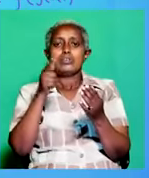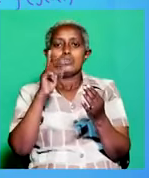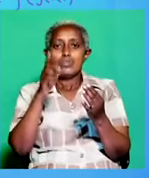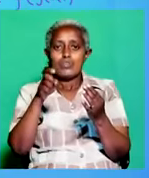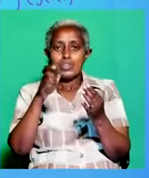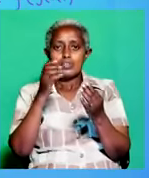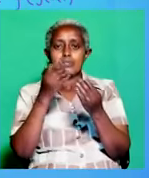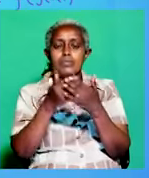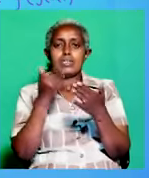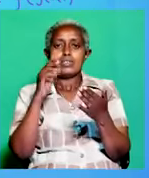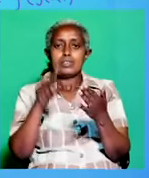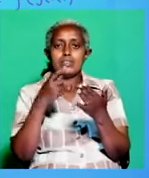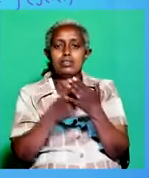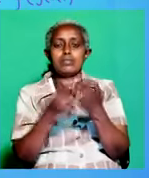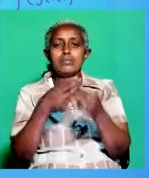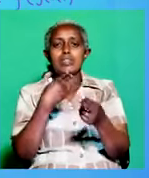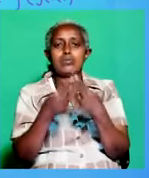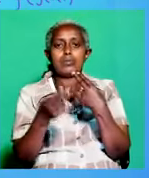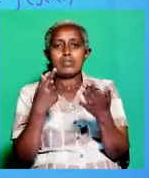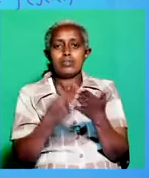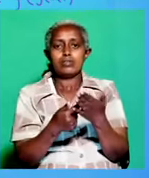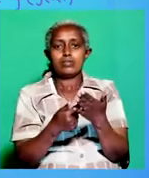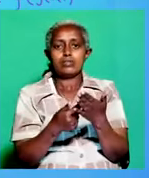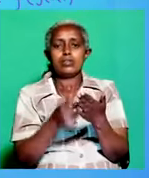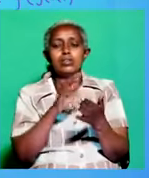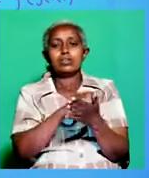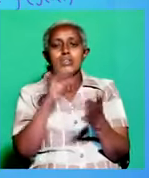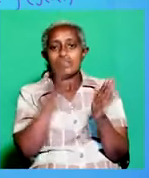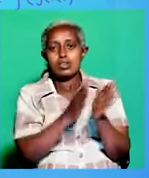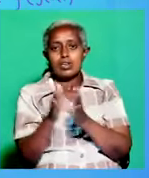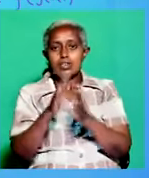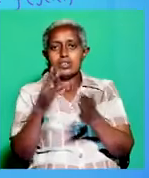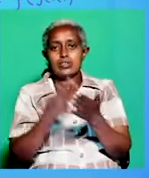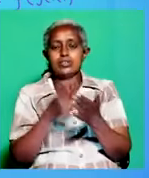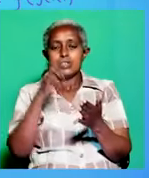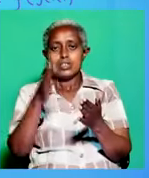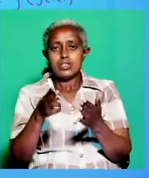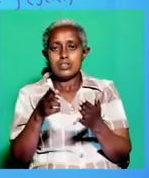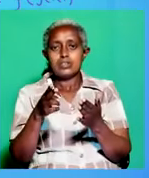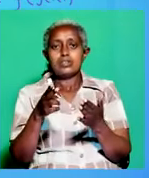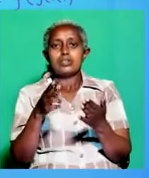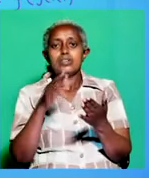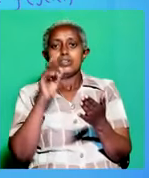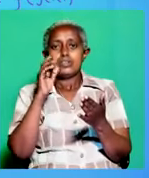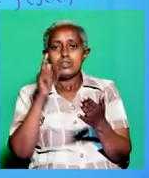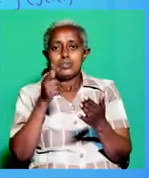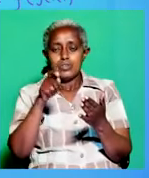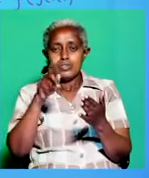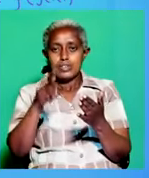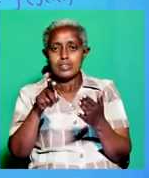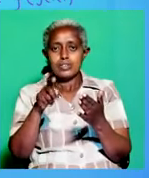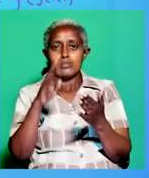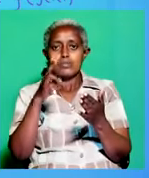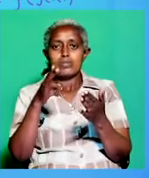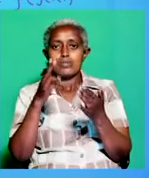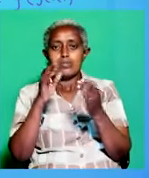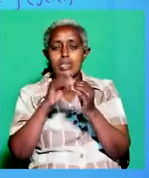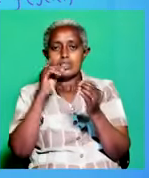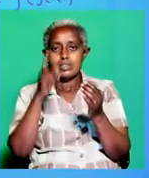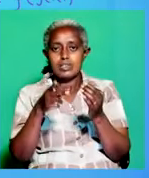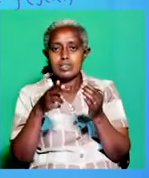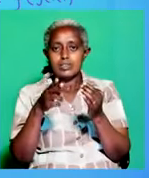g of x. Just I multiply by these two and arrange this h to there, and g of x plus h over minus g of